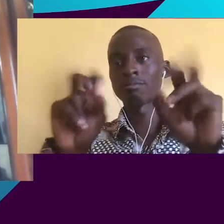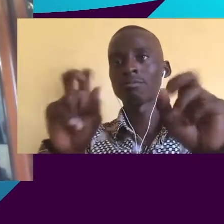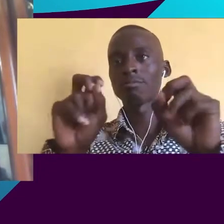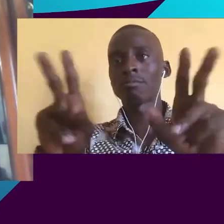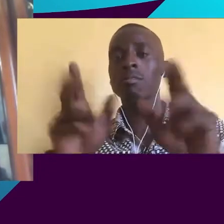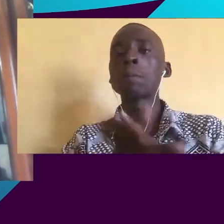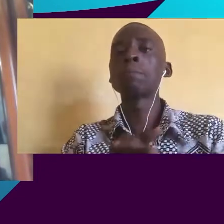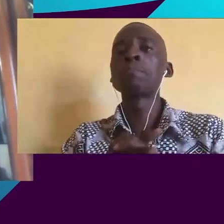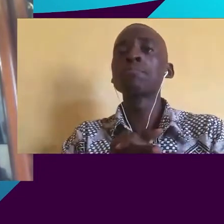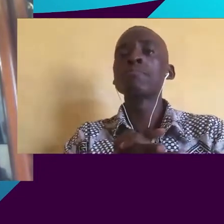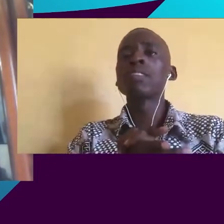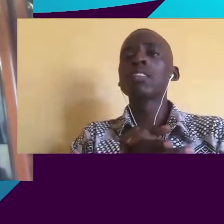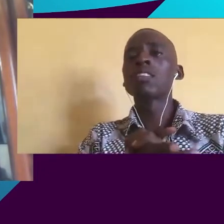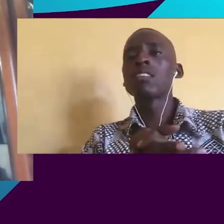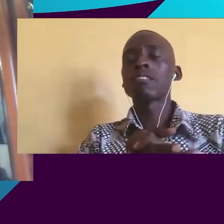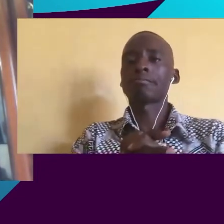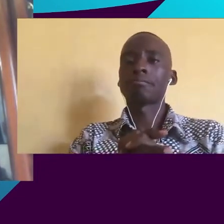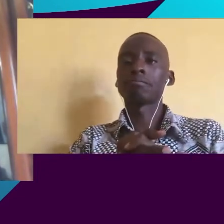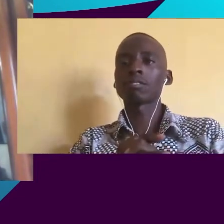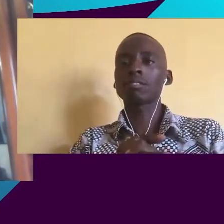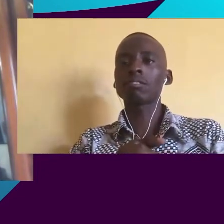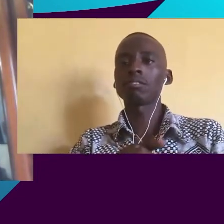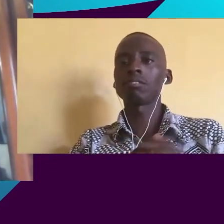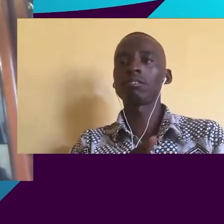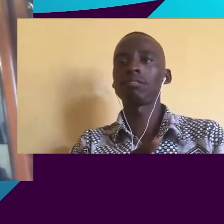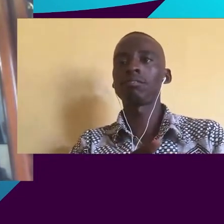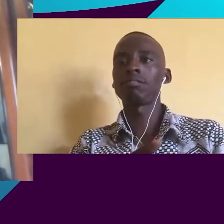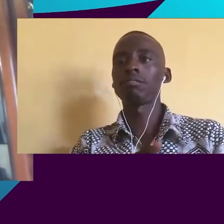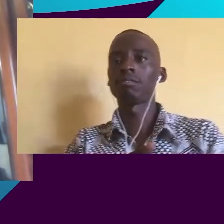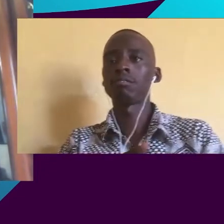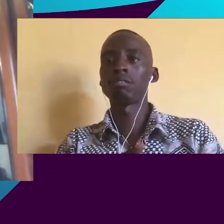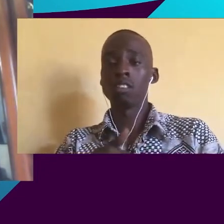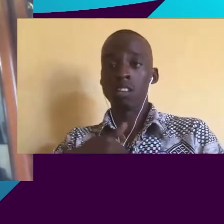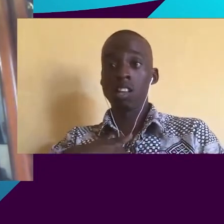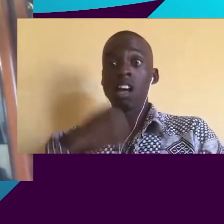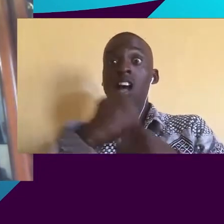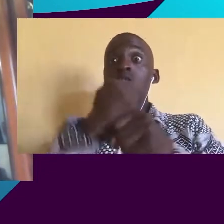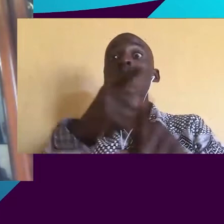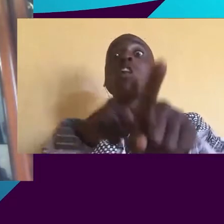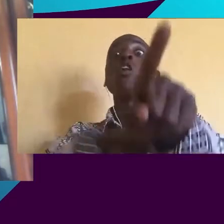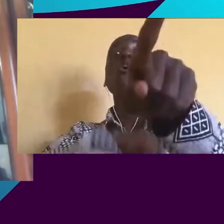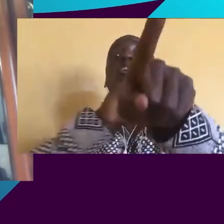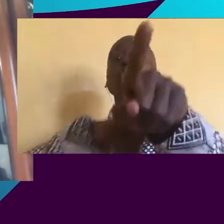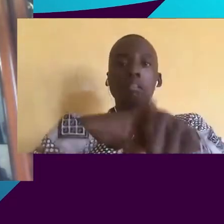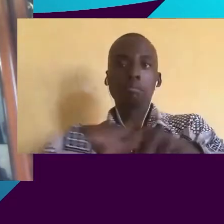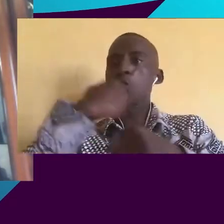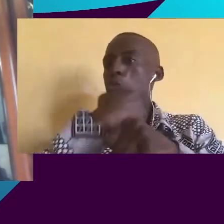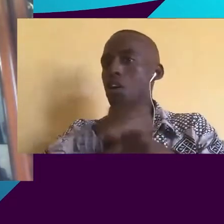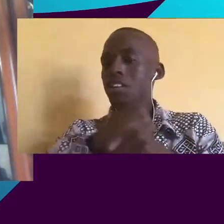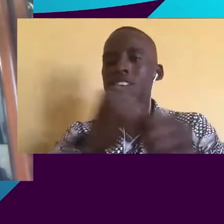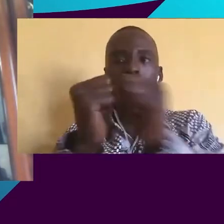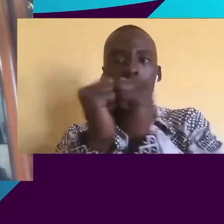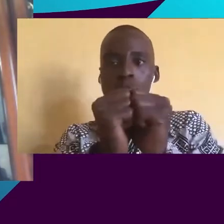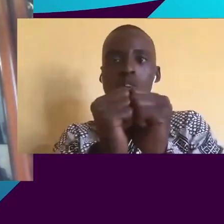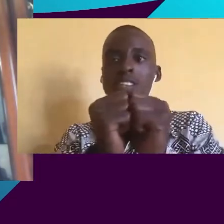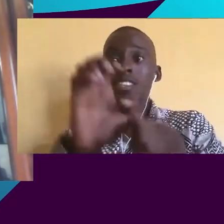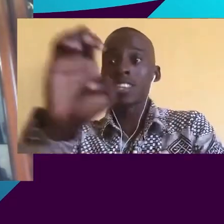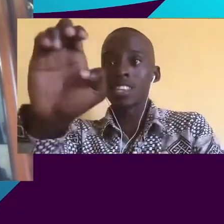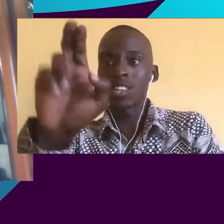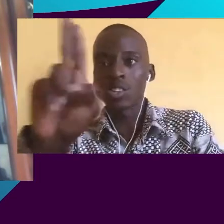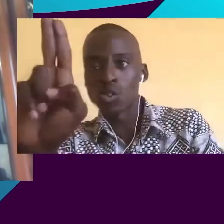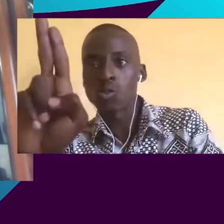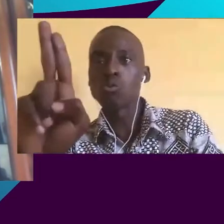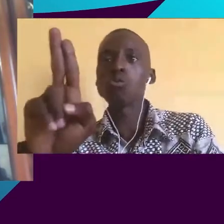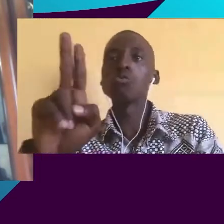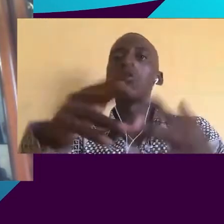On the other side, I've worked for quite a long time, working with the European Union, with USAID, and right